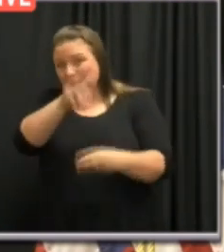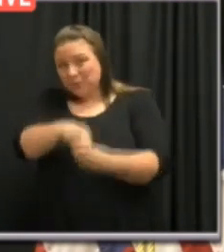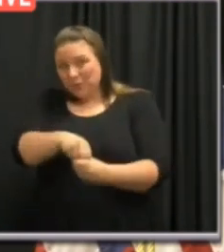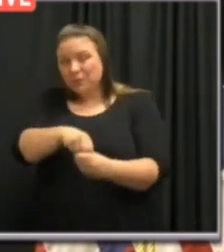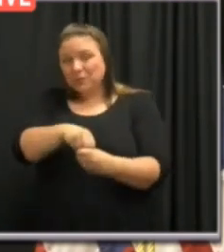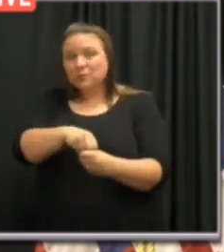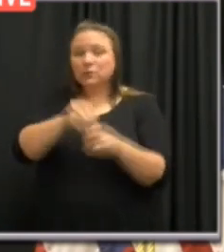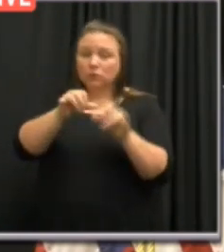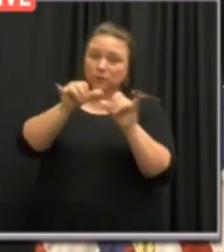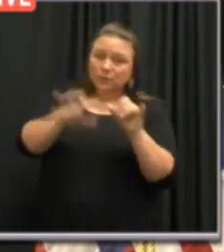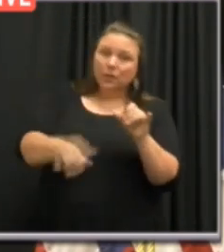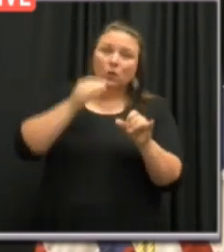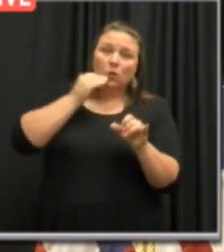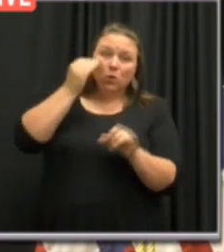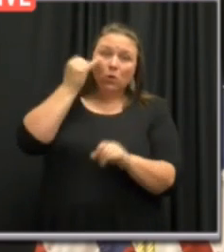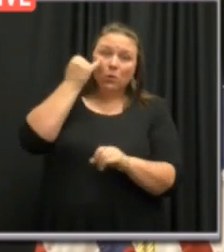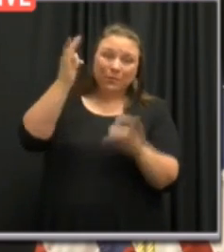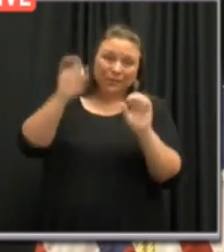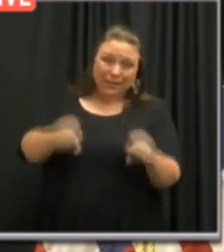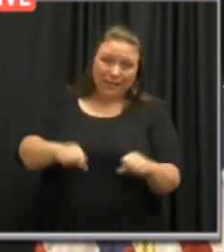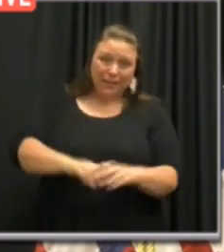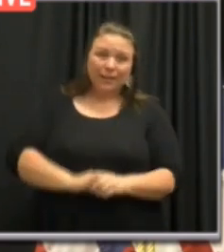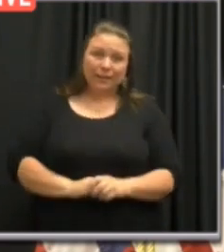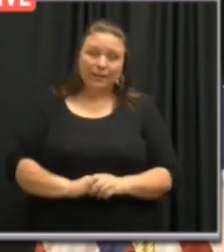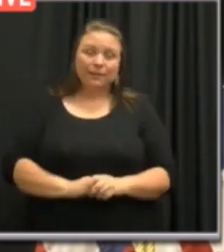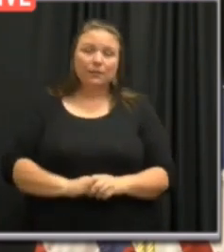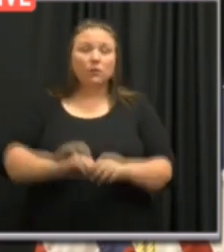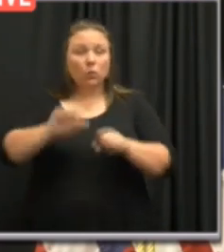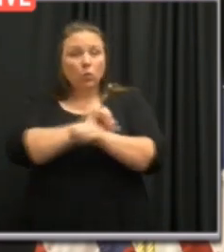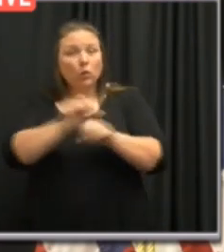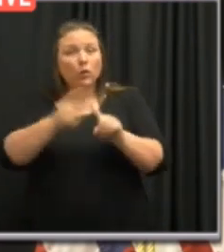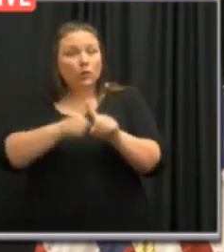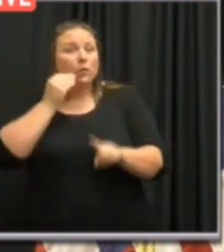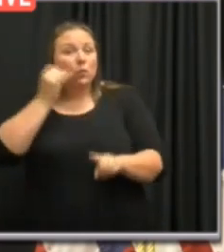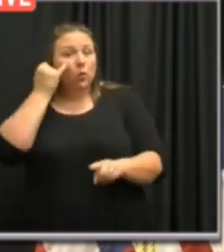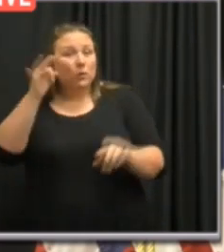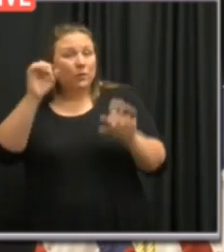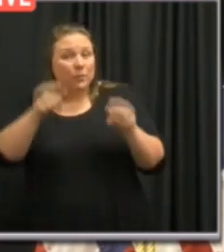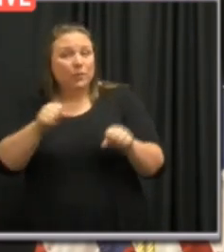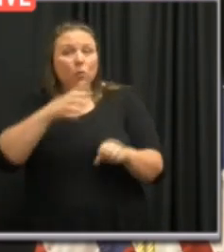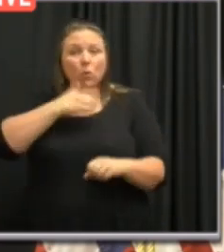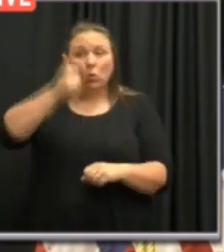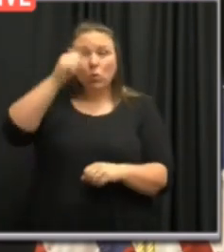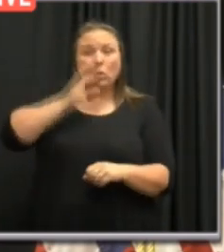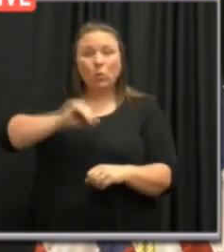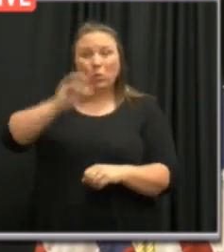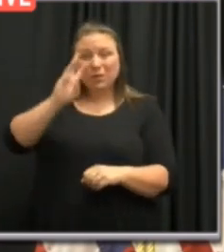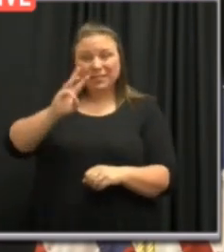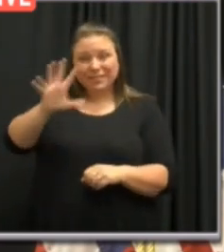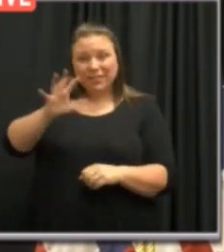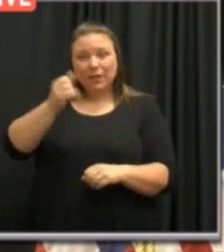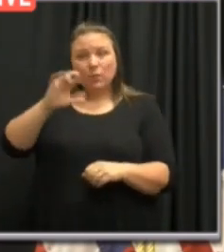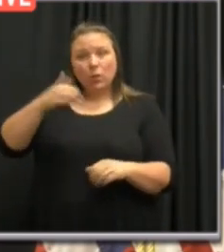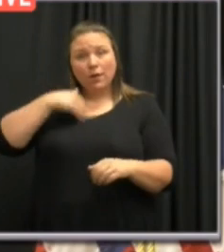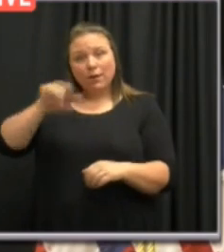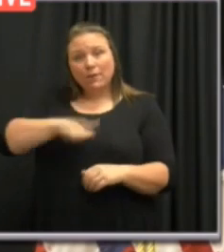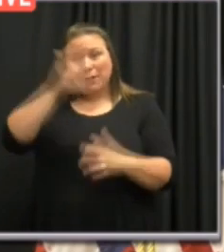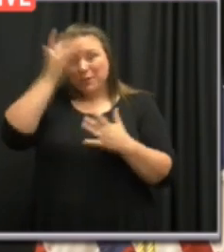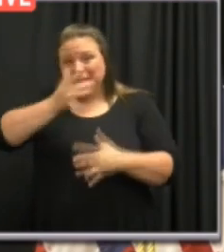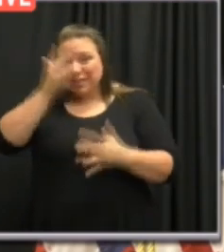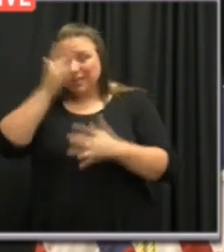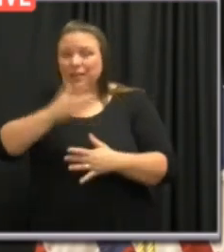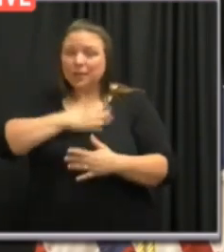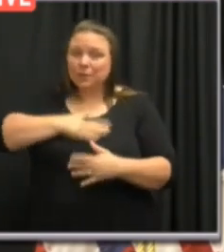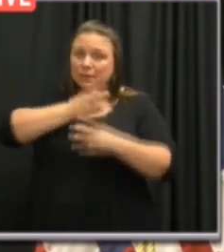this. Stay at home if possible. Work from home if you can. If you're over 65 or have underlying medical conditions, please